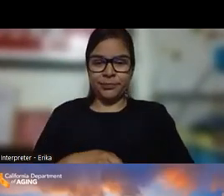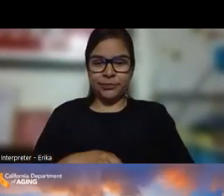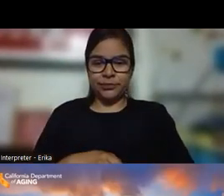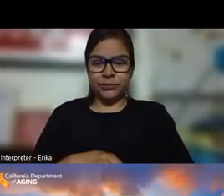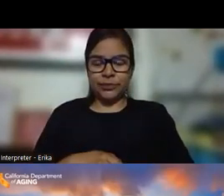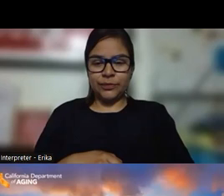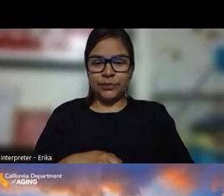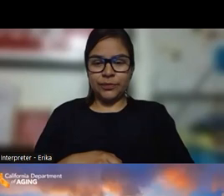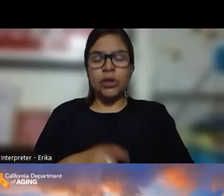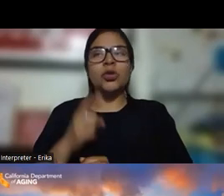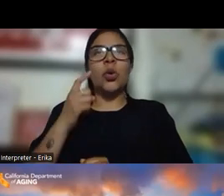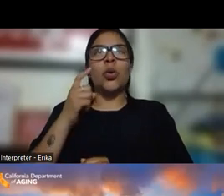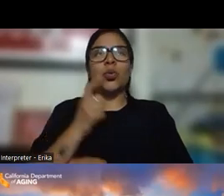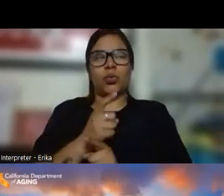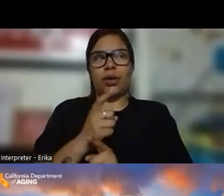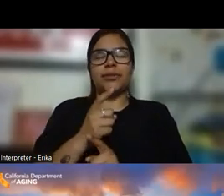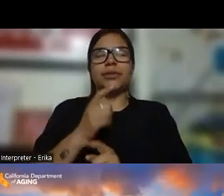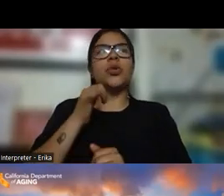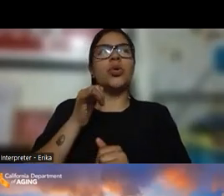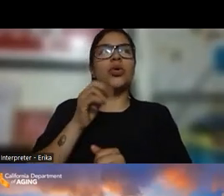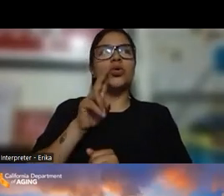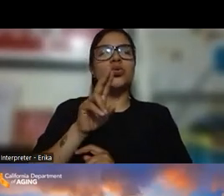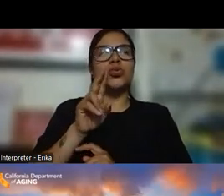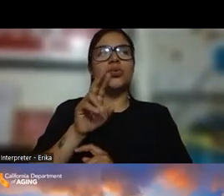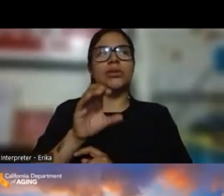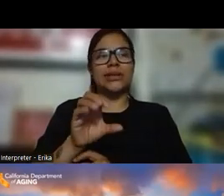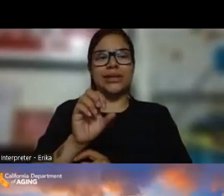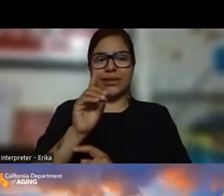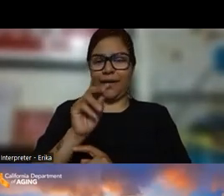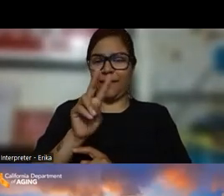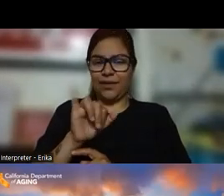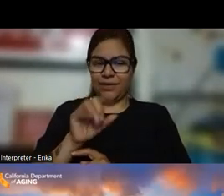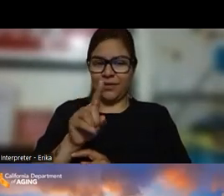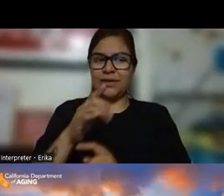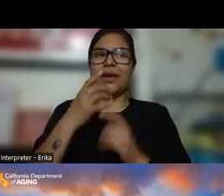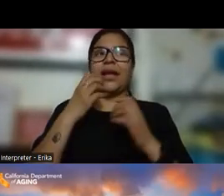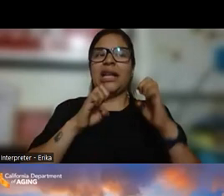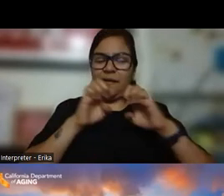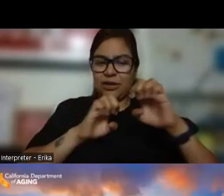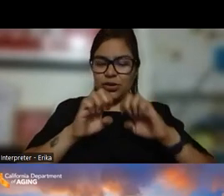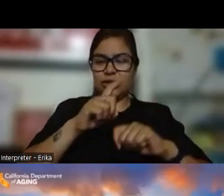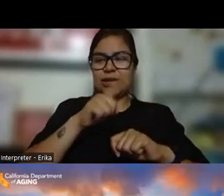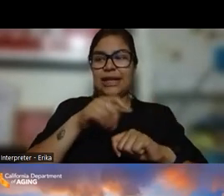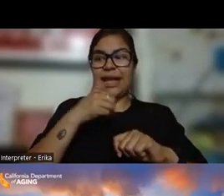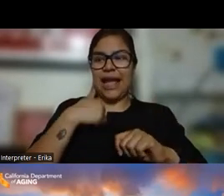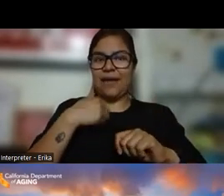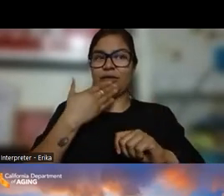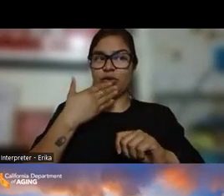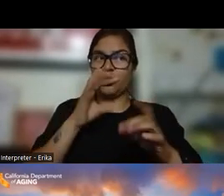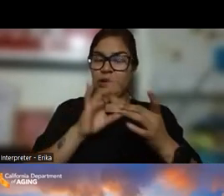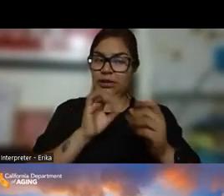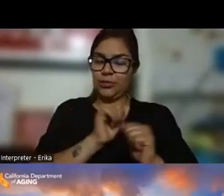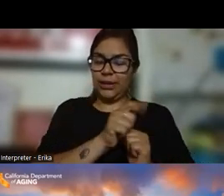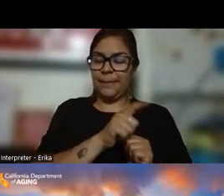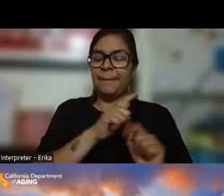use some of the funds to contract UC Davis to do an evaluation. So their evaluation is multi-pronged in that they're